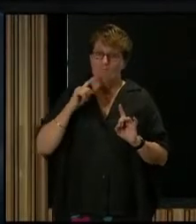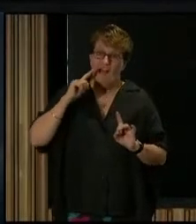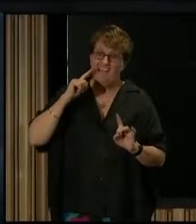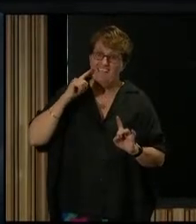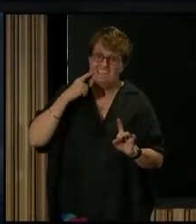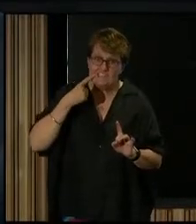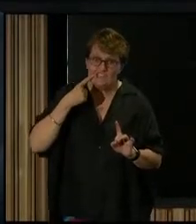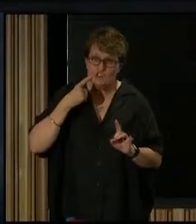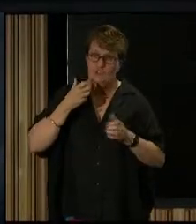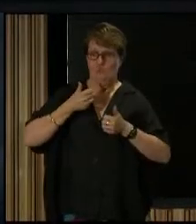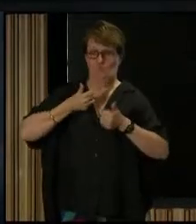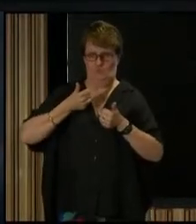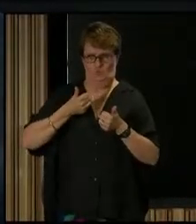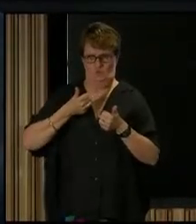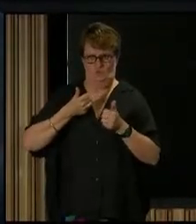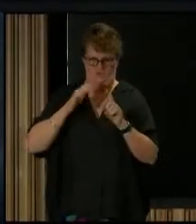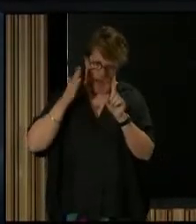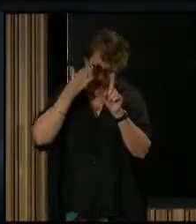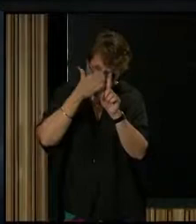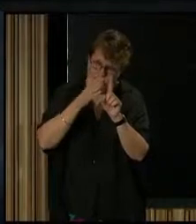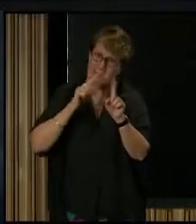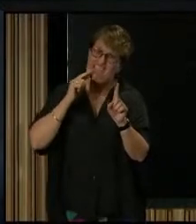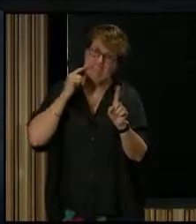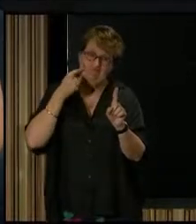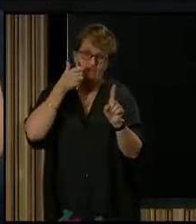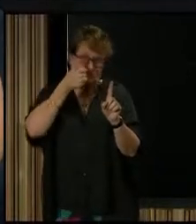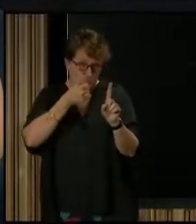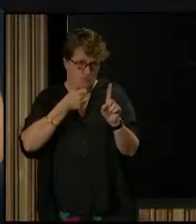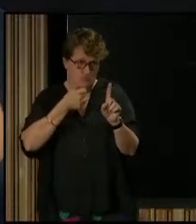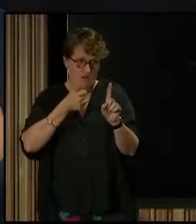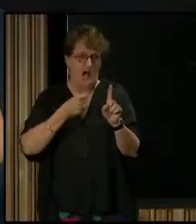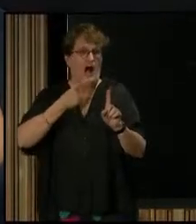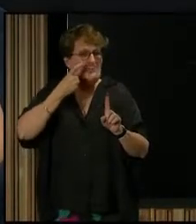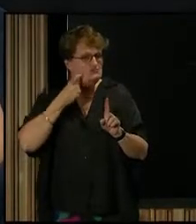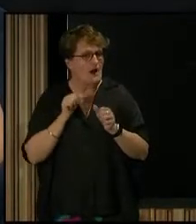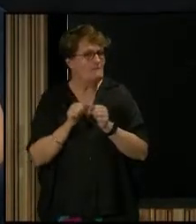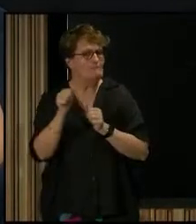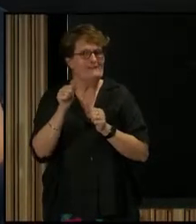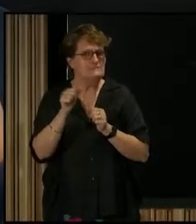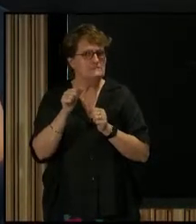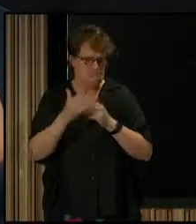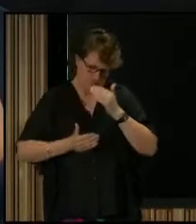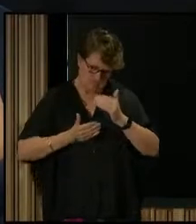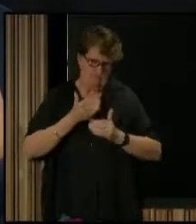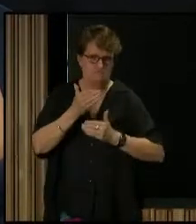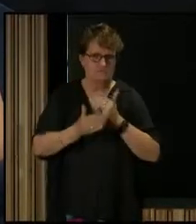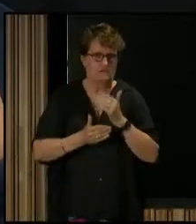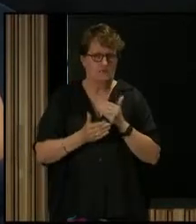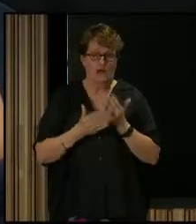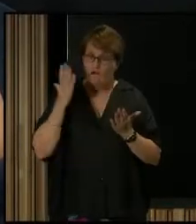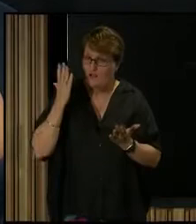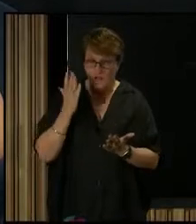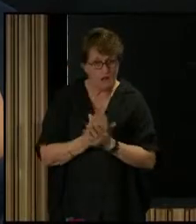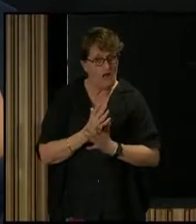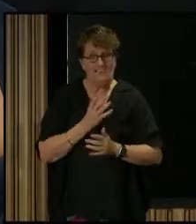been good. I hope they have been. I think they have been. And I've tried my best every step of the way and I have definitely made